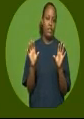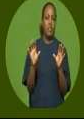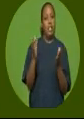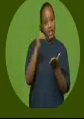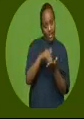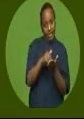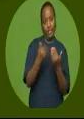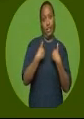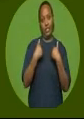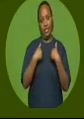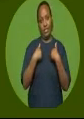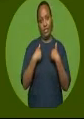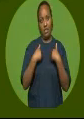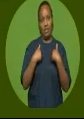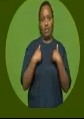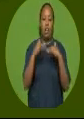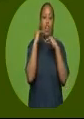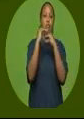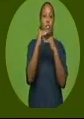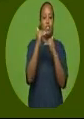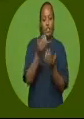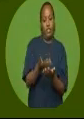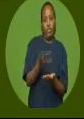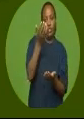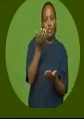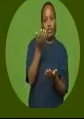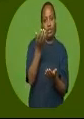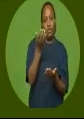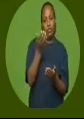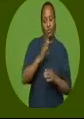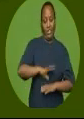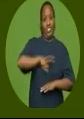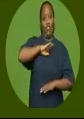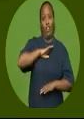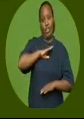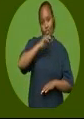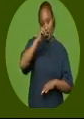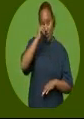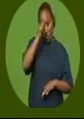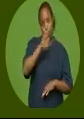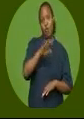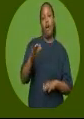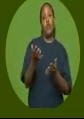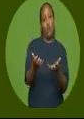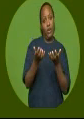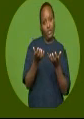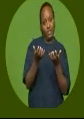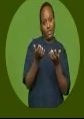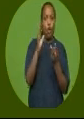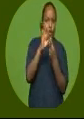There are limited resources to satisfy human wants. There